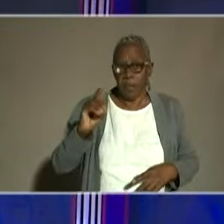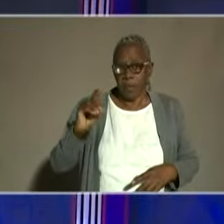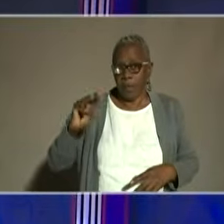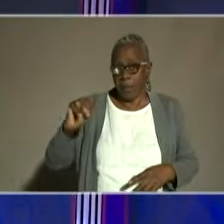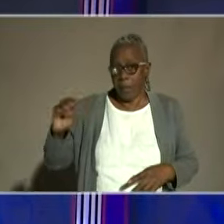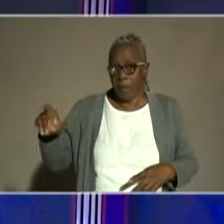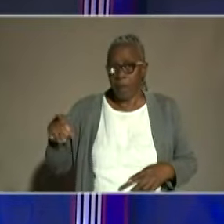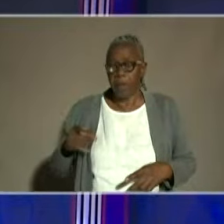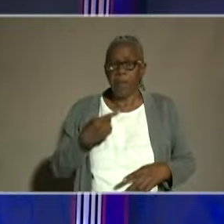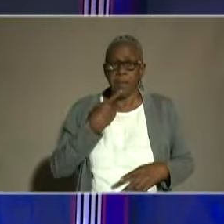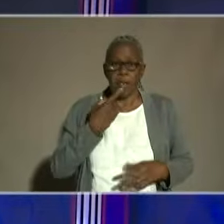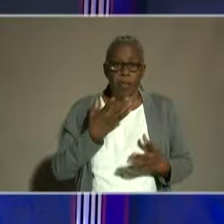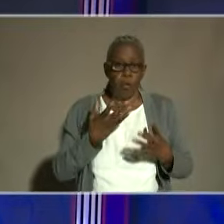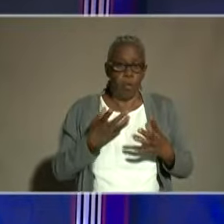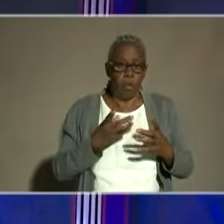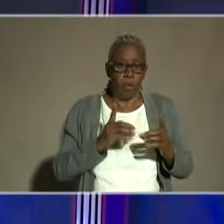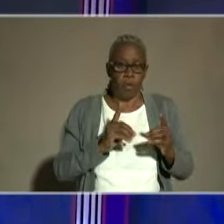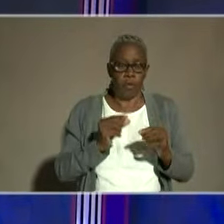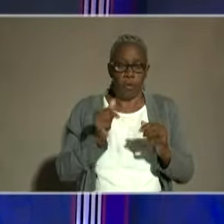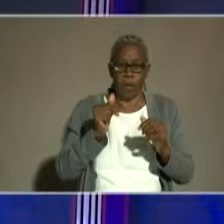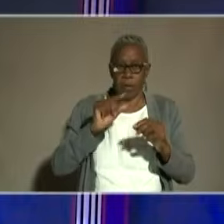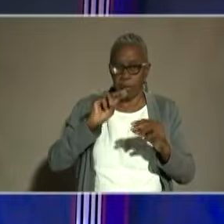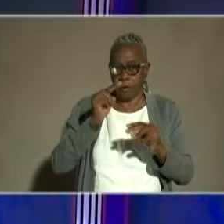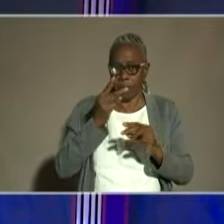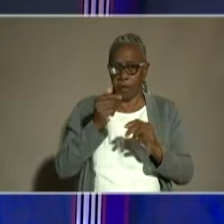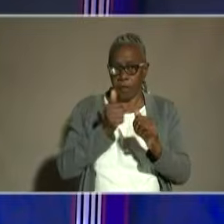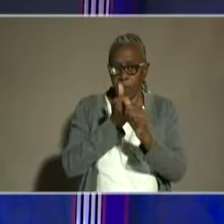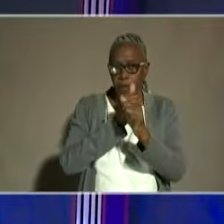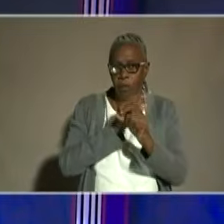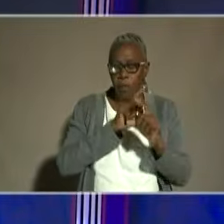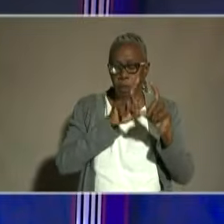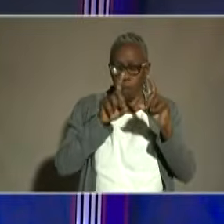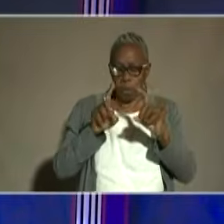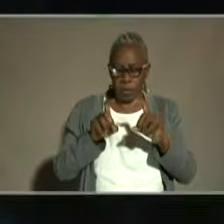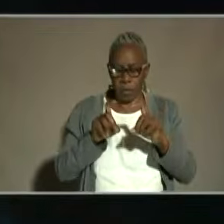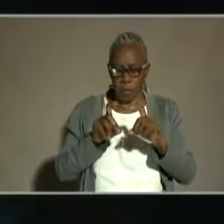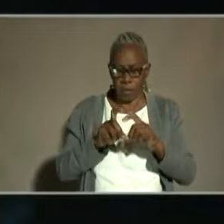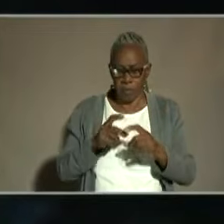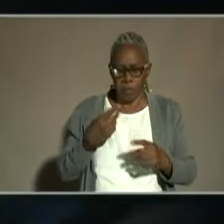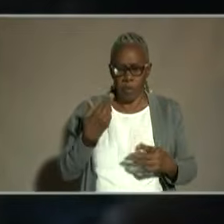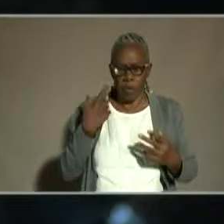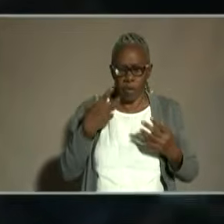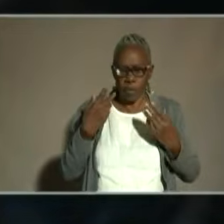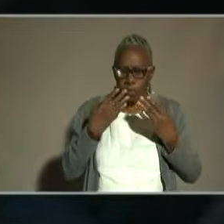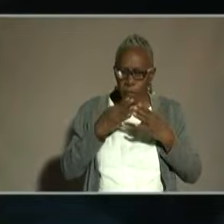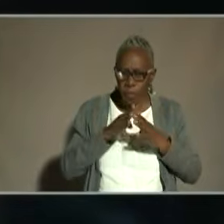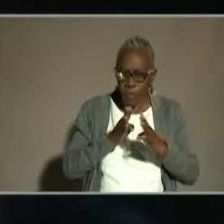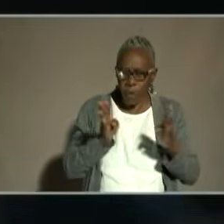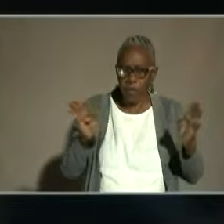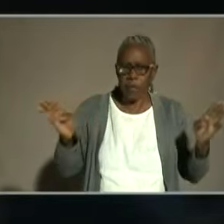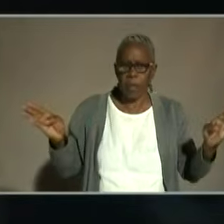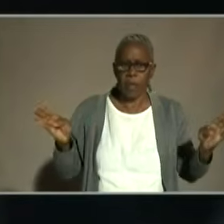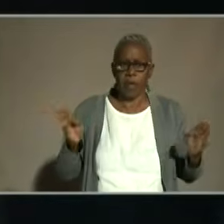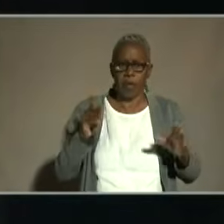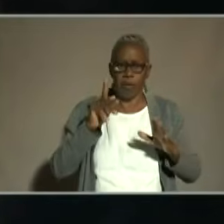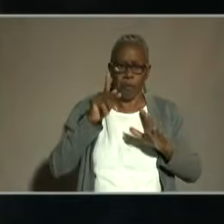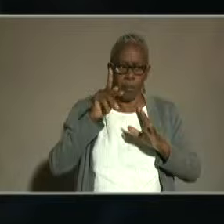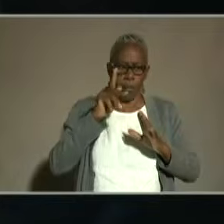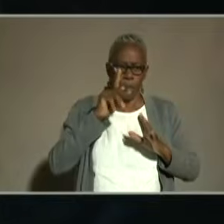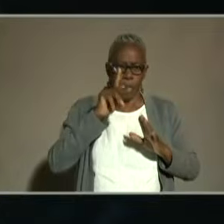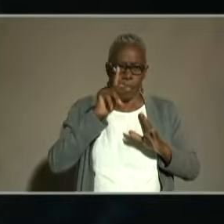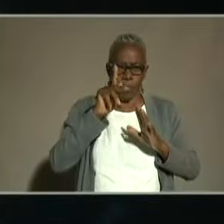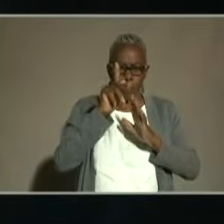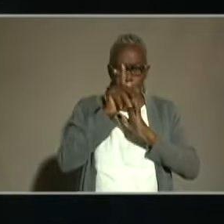question. Yes, Mr. Golding, we hear the broad statements of policy and principle, but what persons